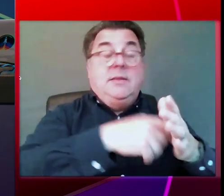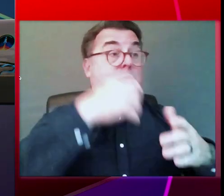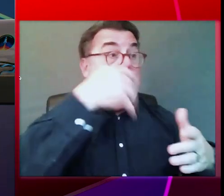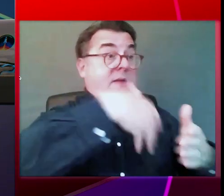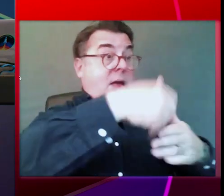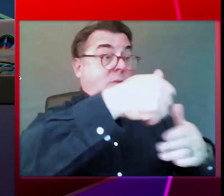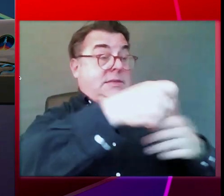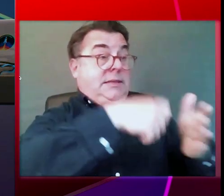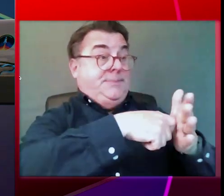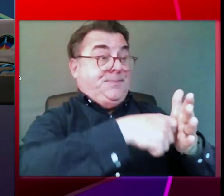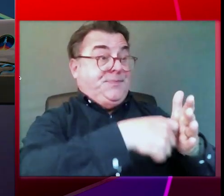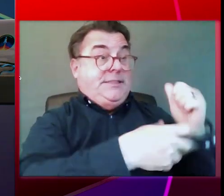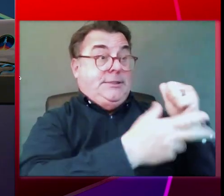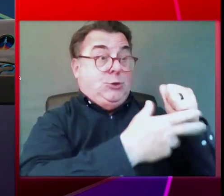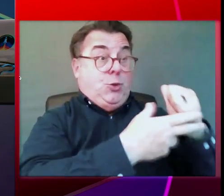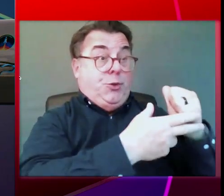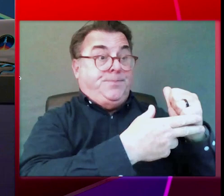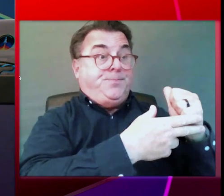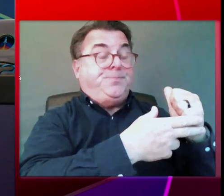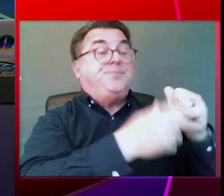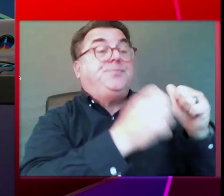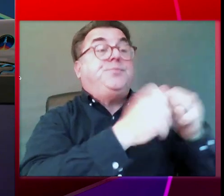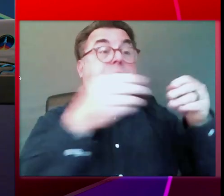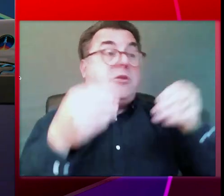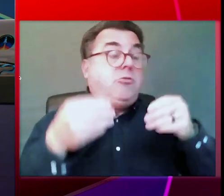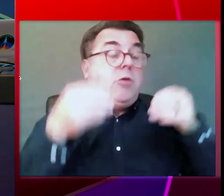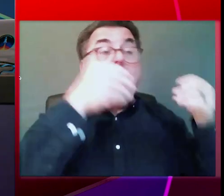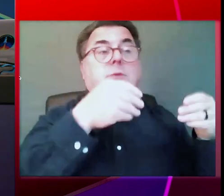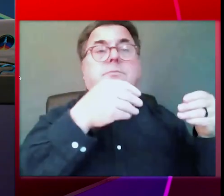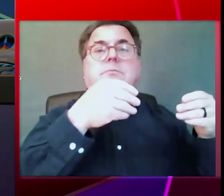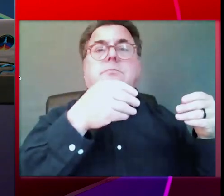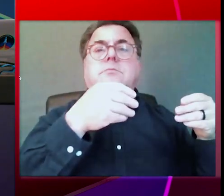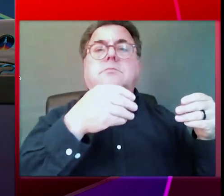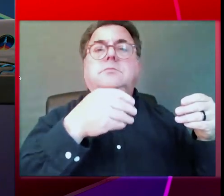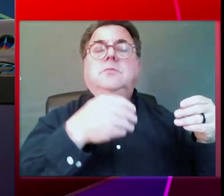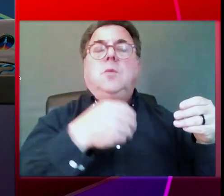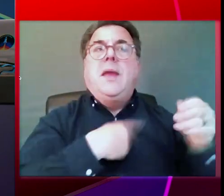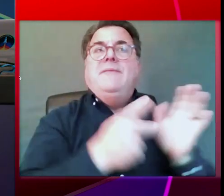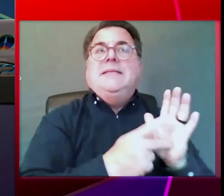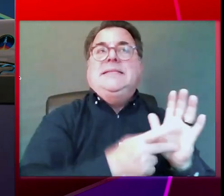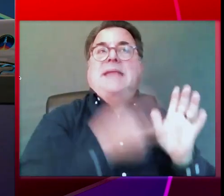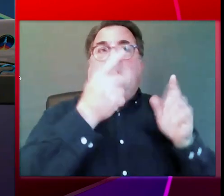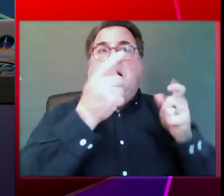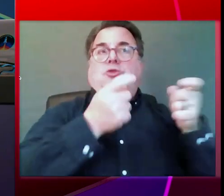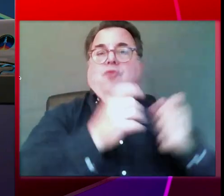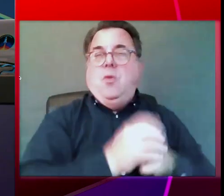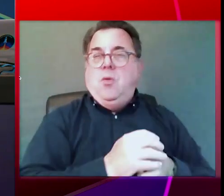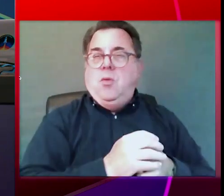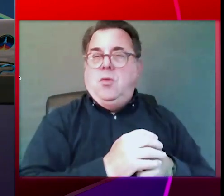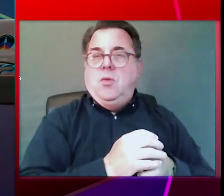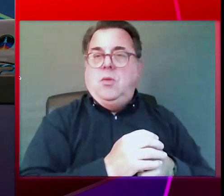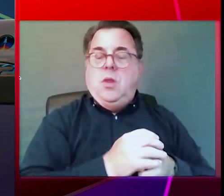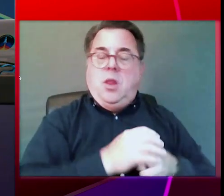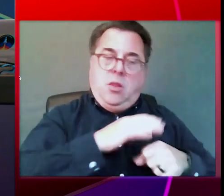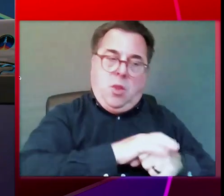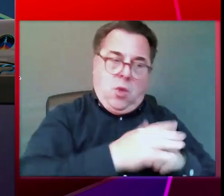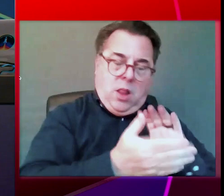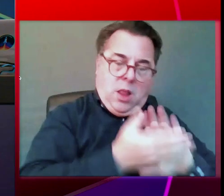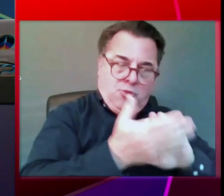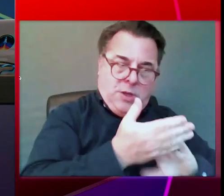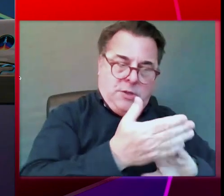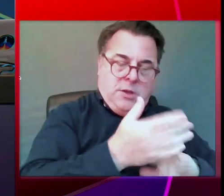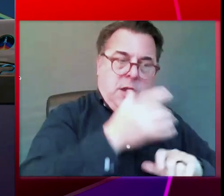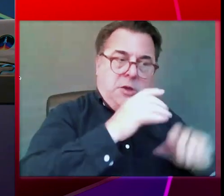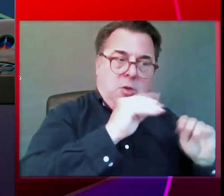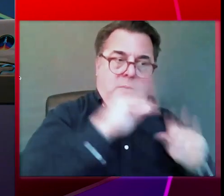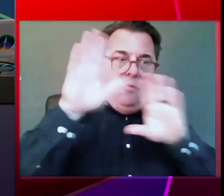as the enveloping mechanism, now we have this sort of enhanced control. So I've got local operations, I don't need to move my data